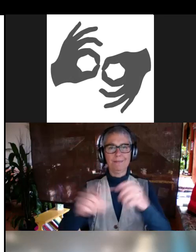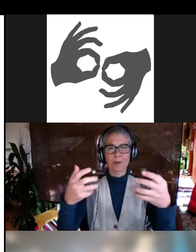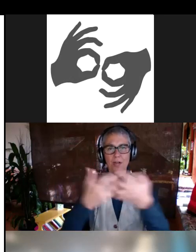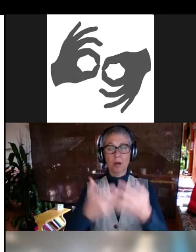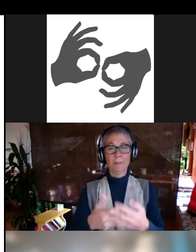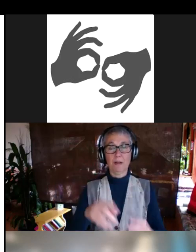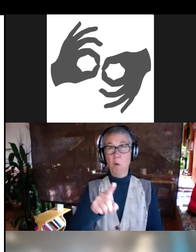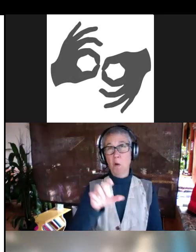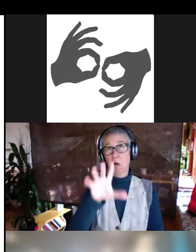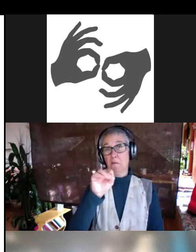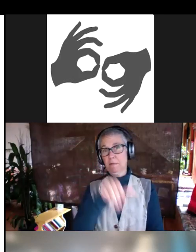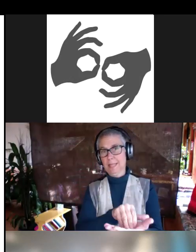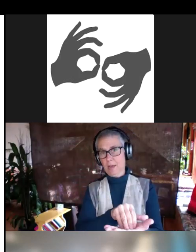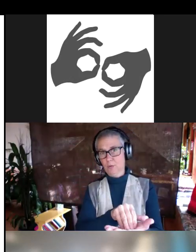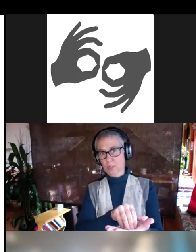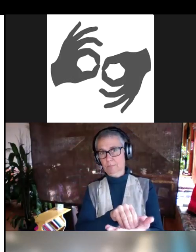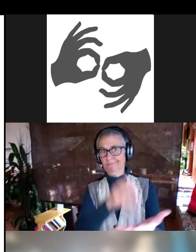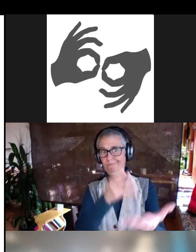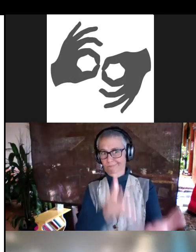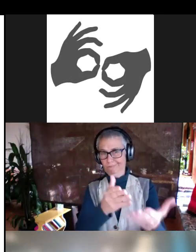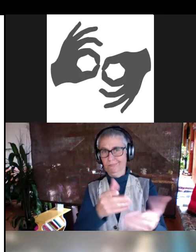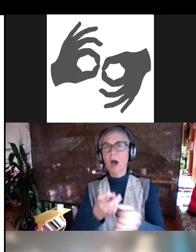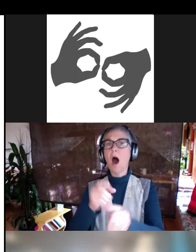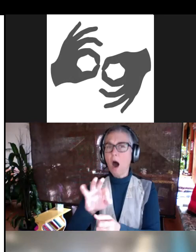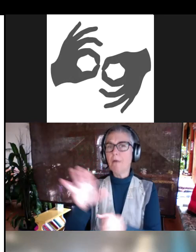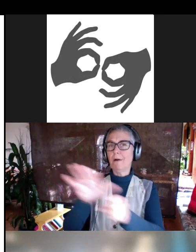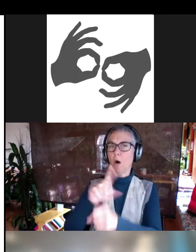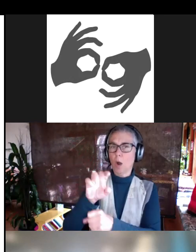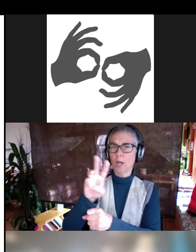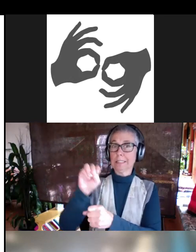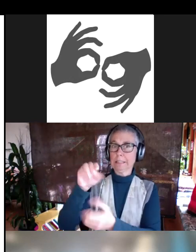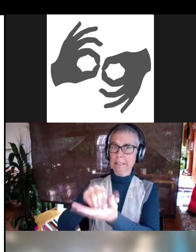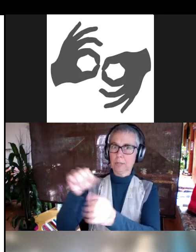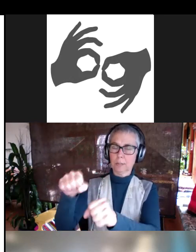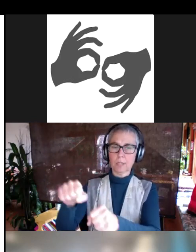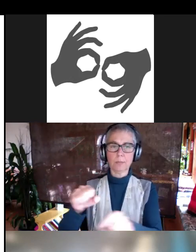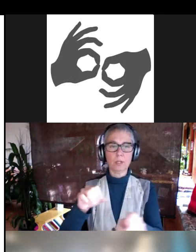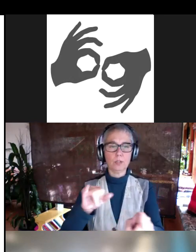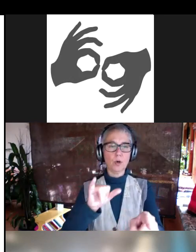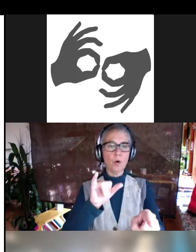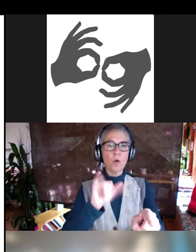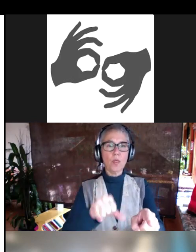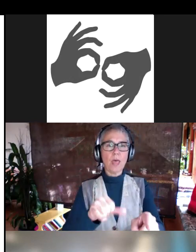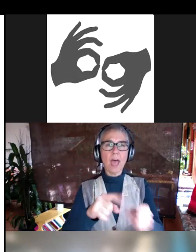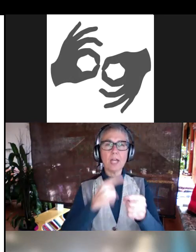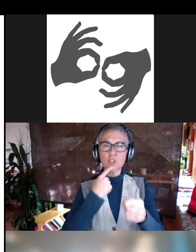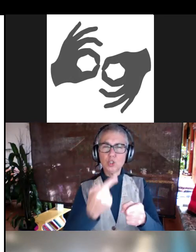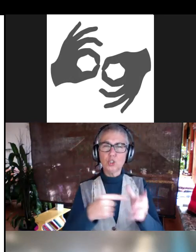out of 160,000 possible. Fitness in this case is defined as binding, how well this protein